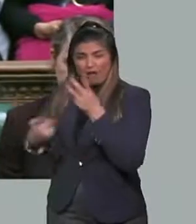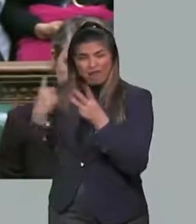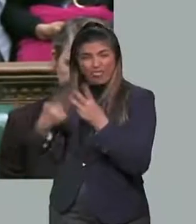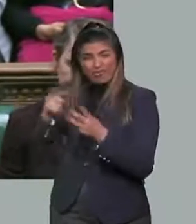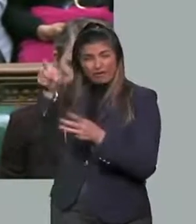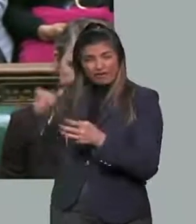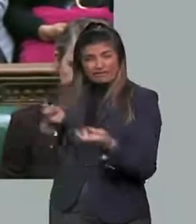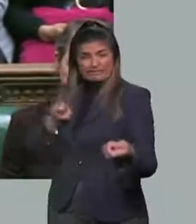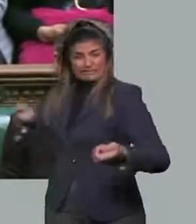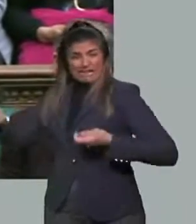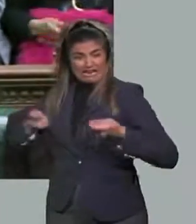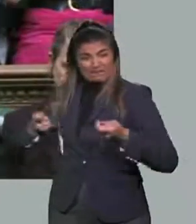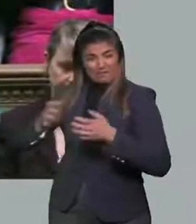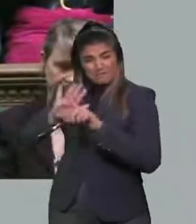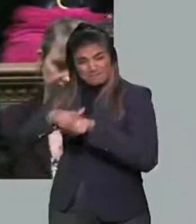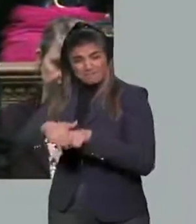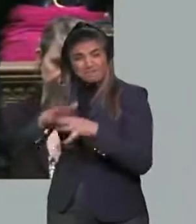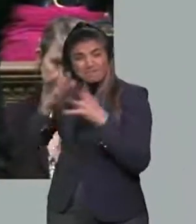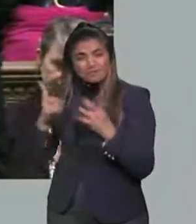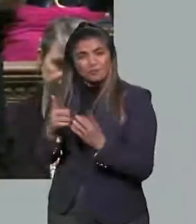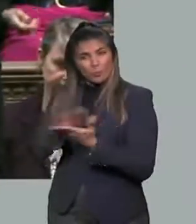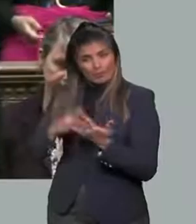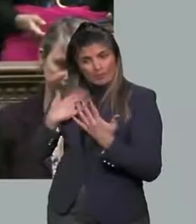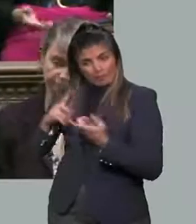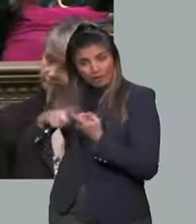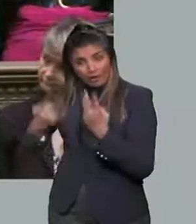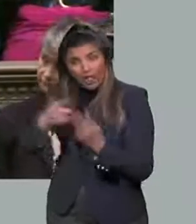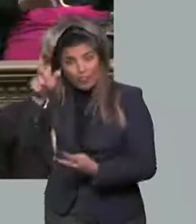to keep the lights on and pumps open.